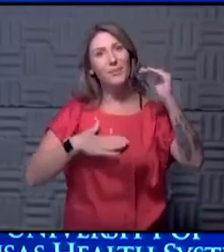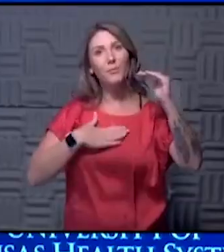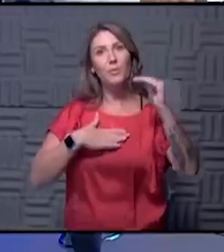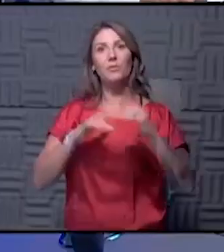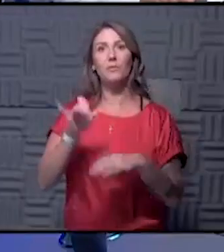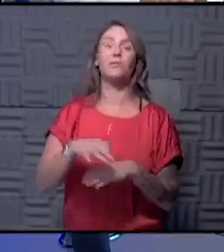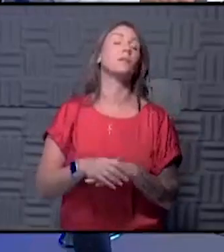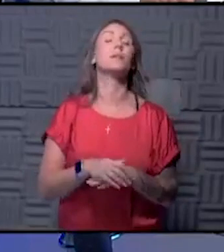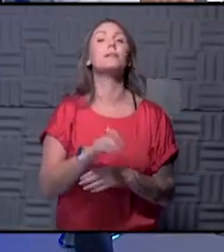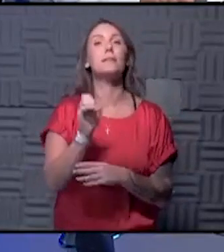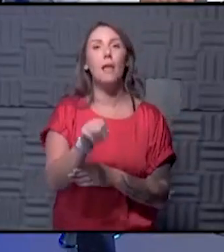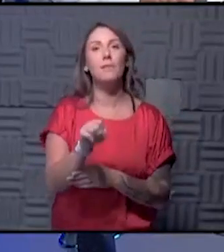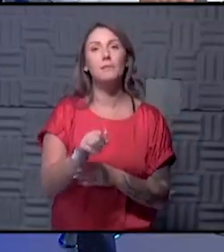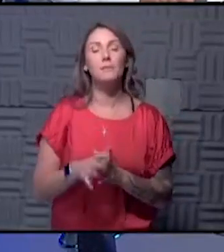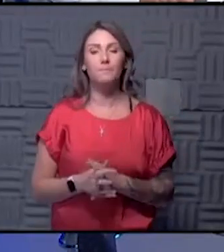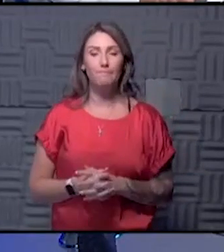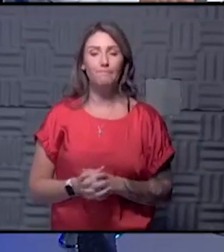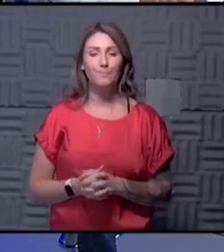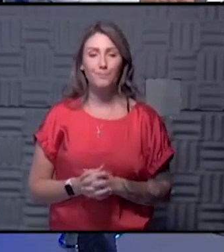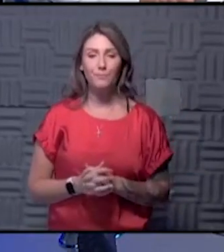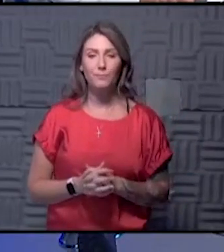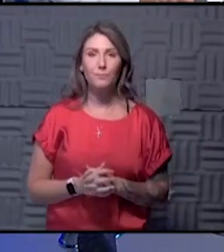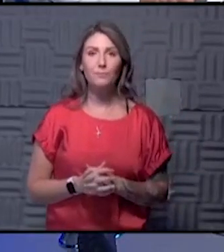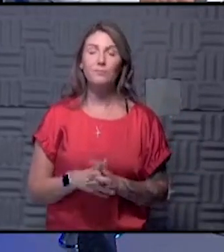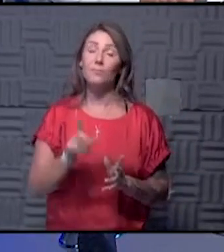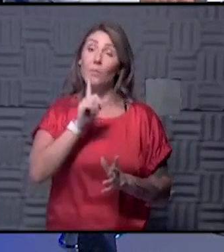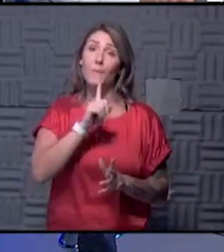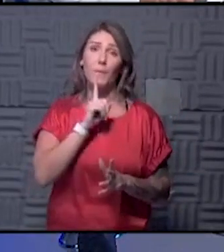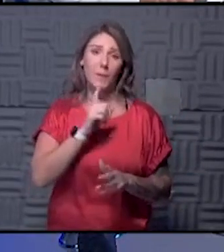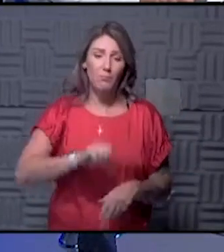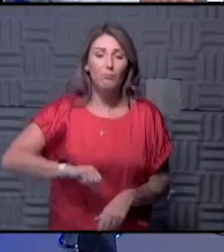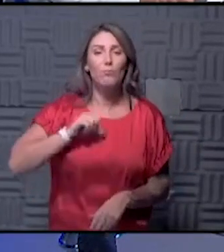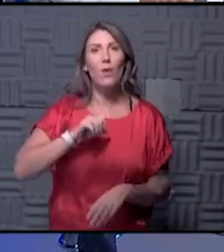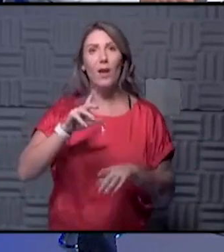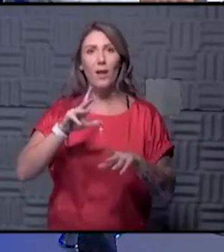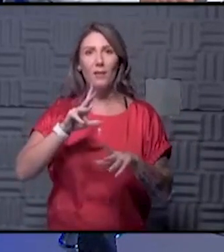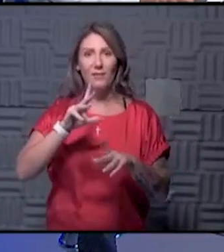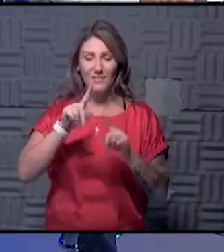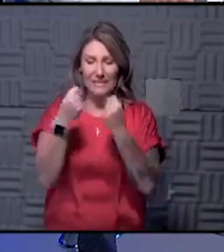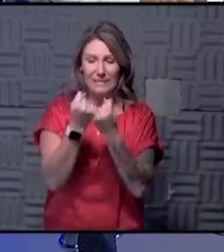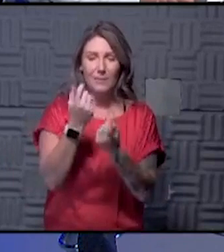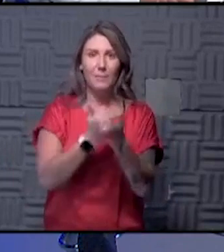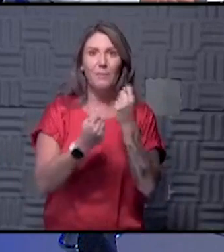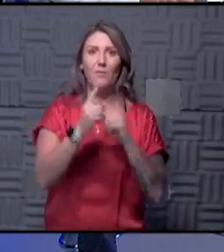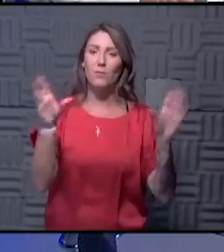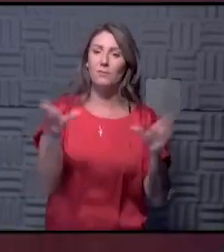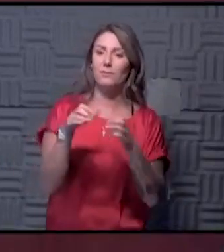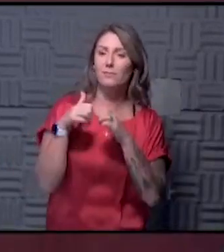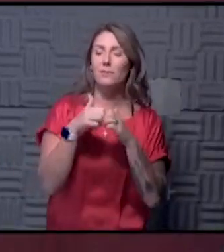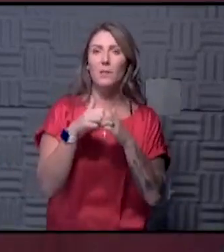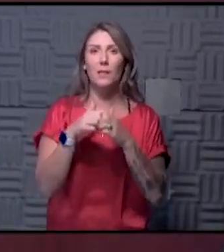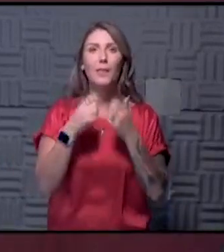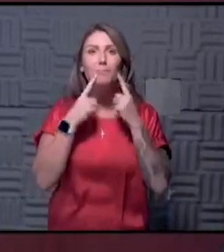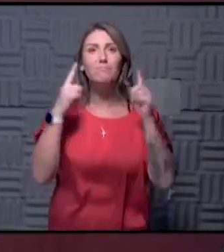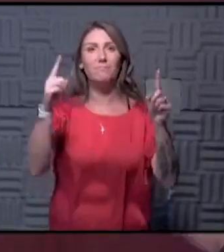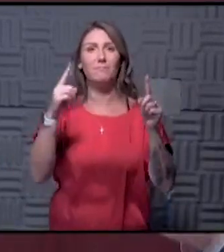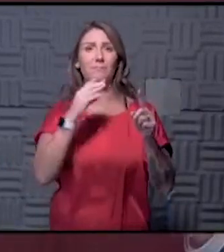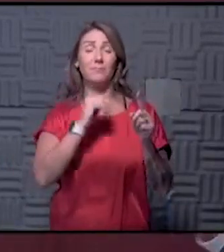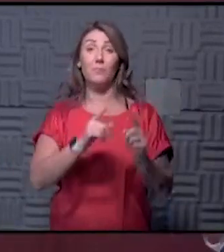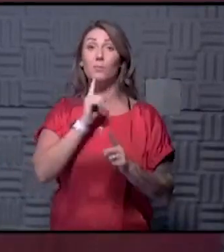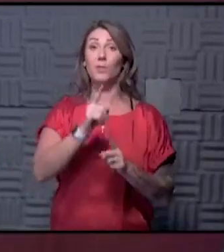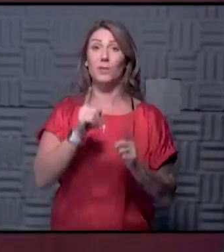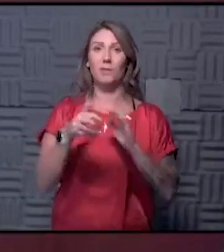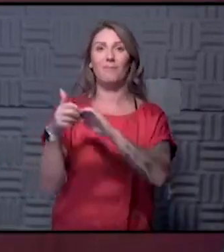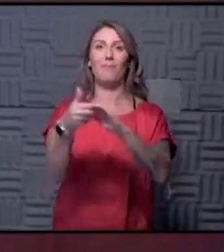There is, and I'm just really proud of the team and how everybody's pulled together to do this, and certainly it's been a